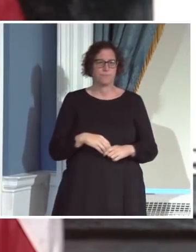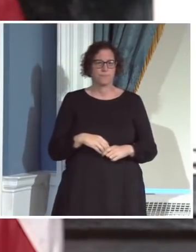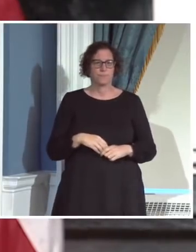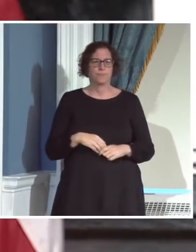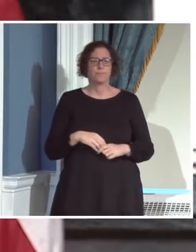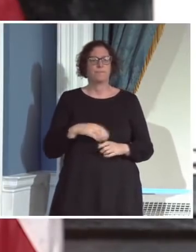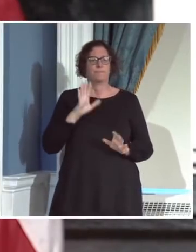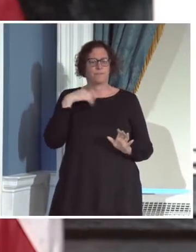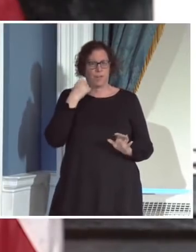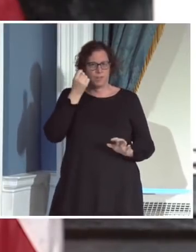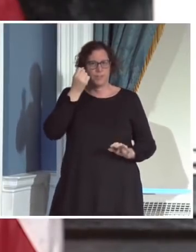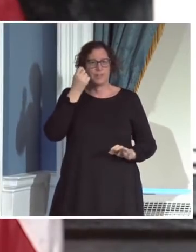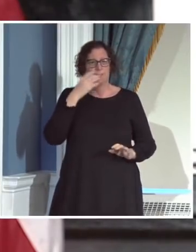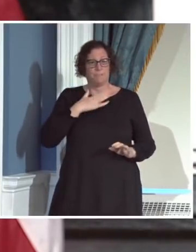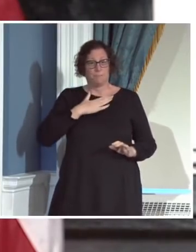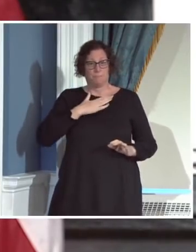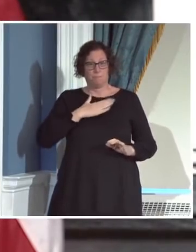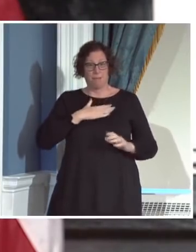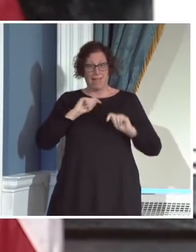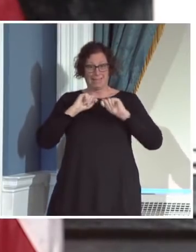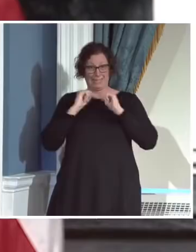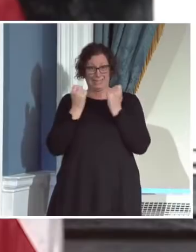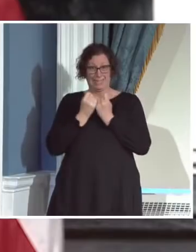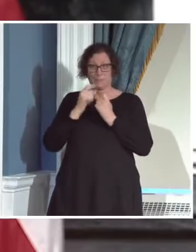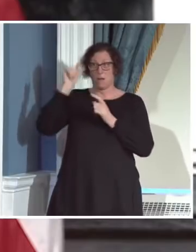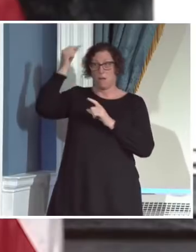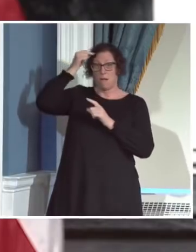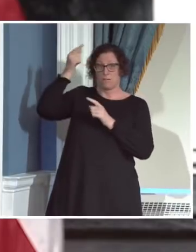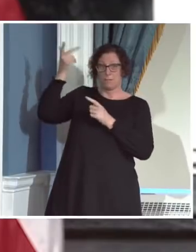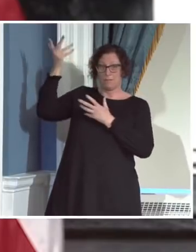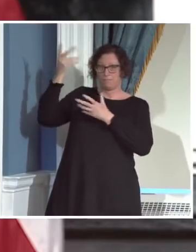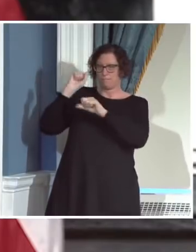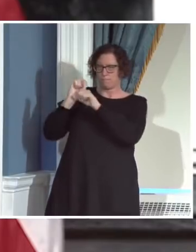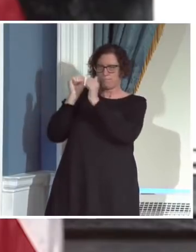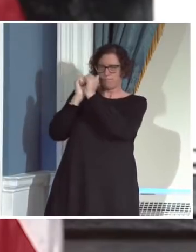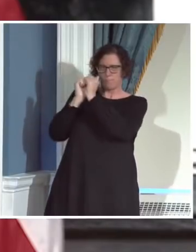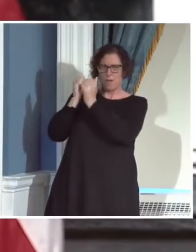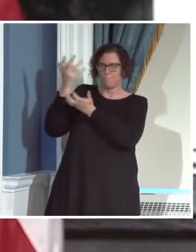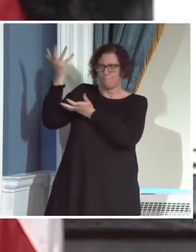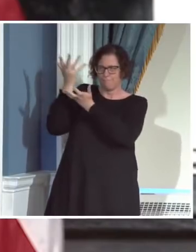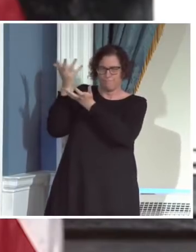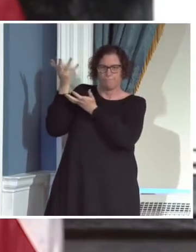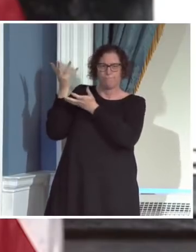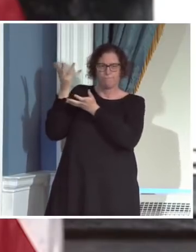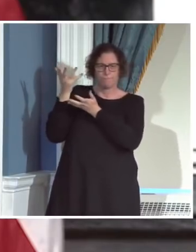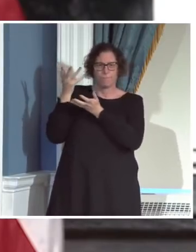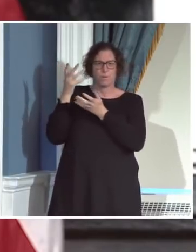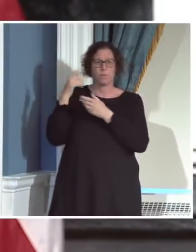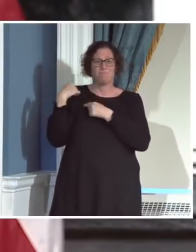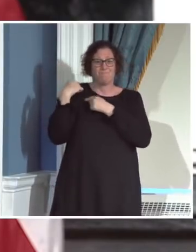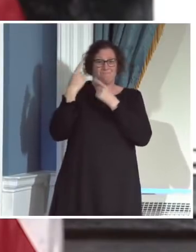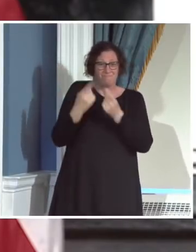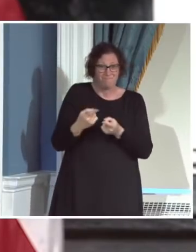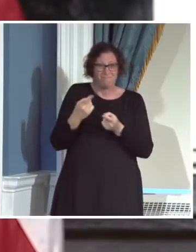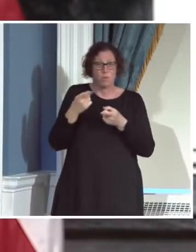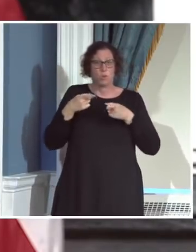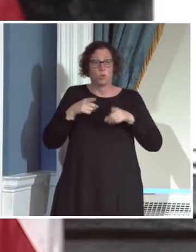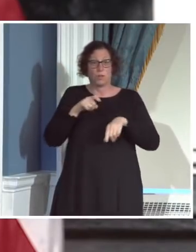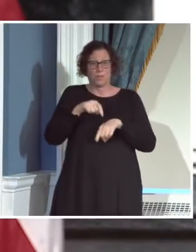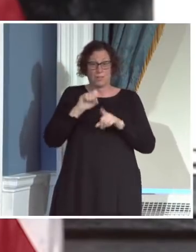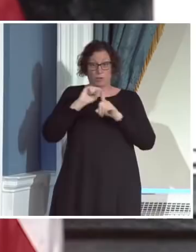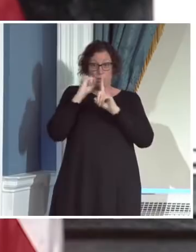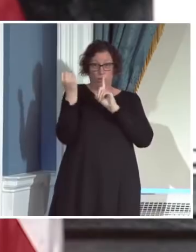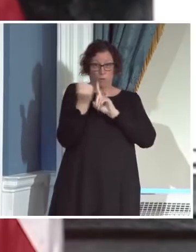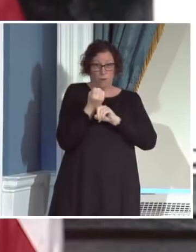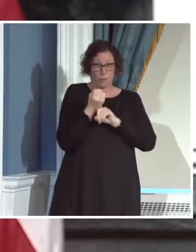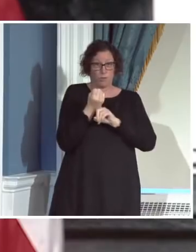together. The governor and I have agreed overwhelmingly throughout this crisis. The